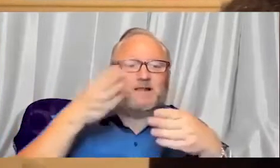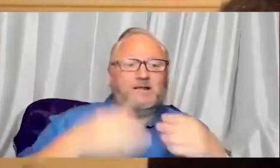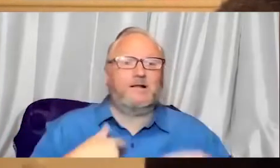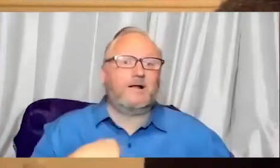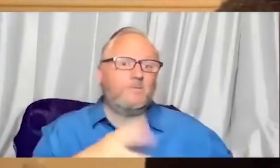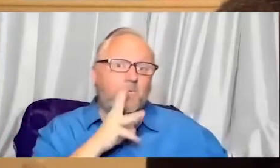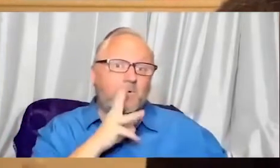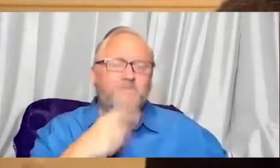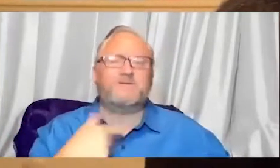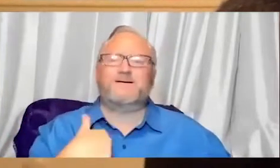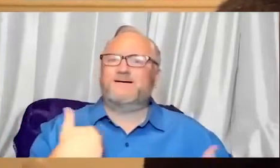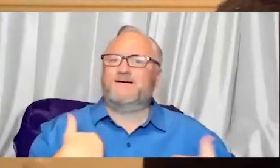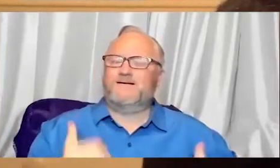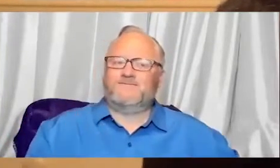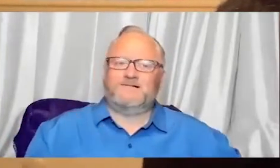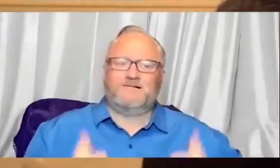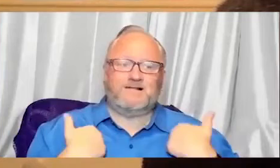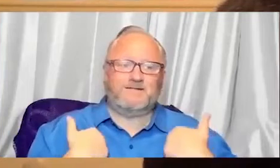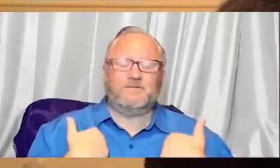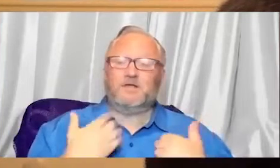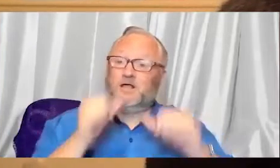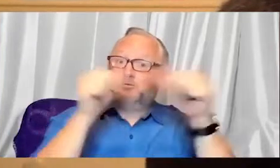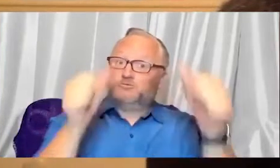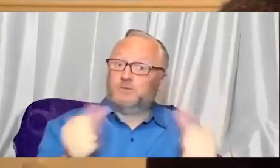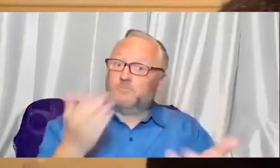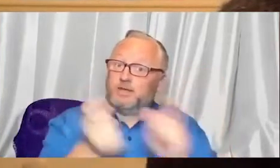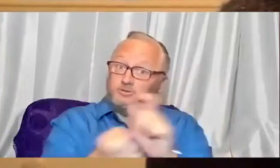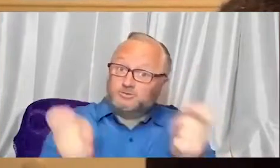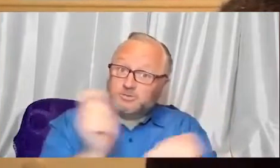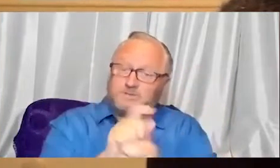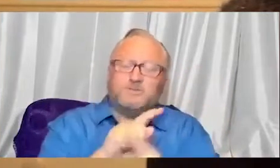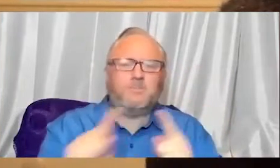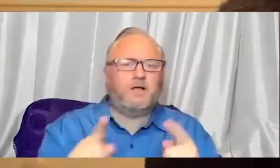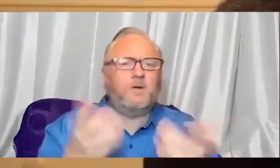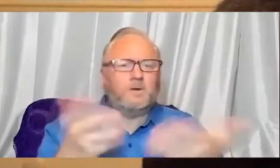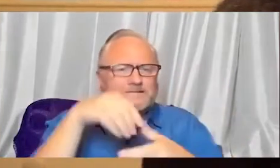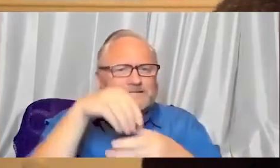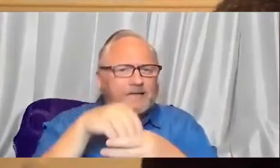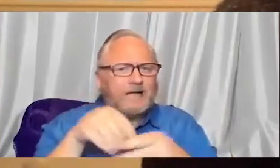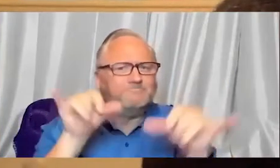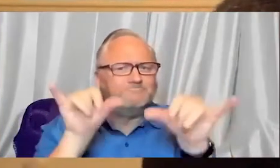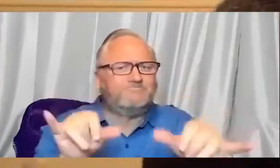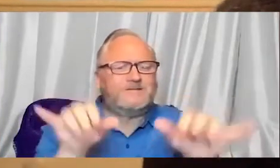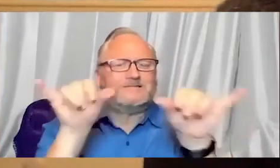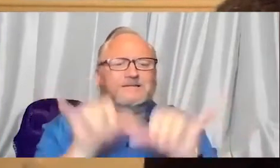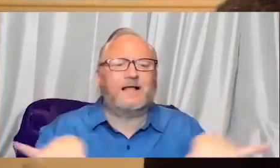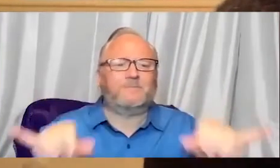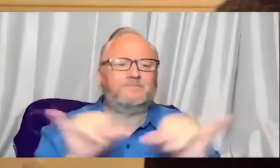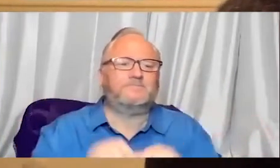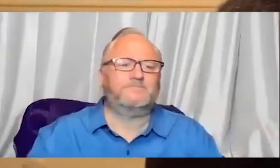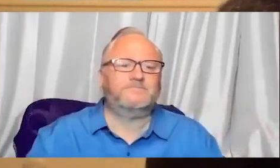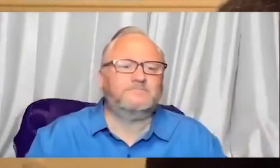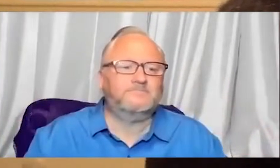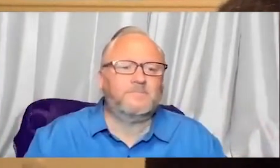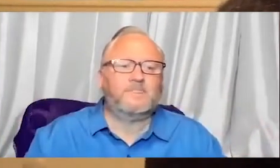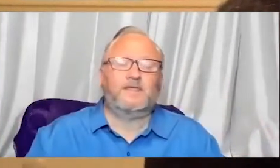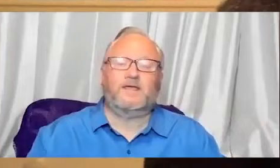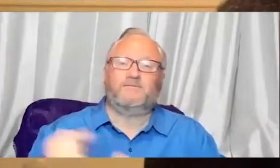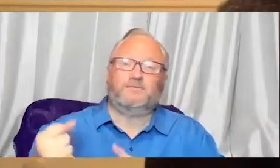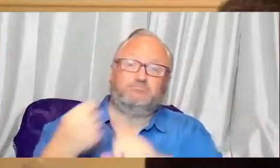life. The form may change, but the substance stays the same. Strike me down, and I will rise